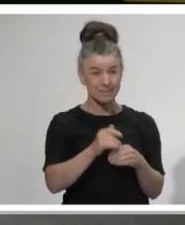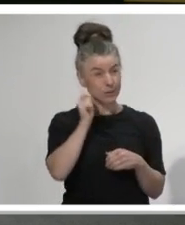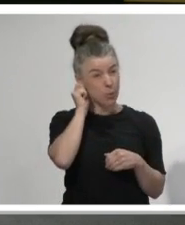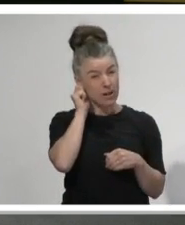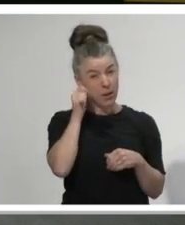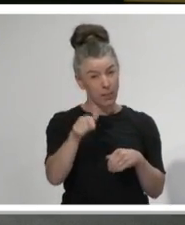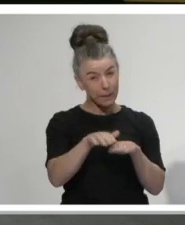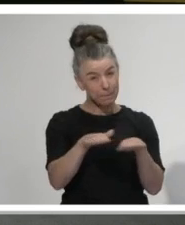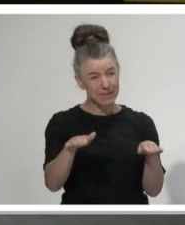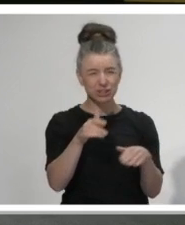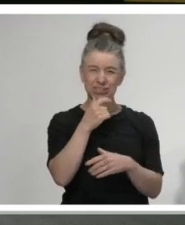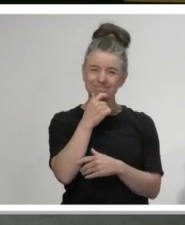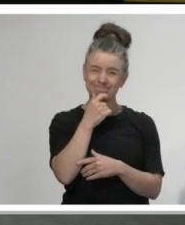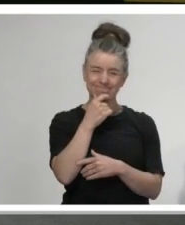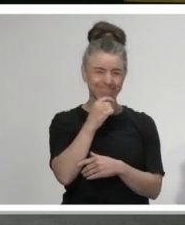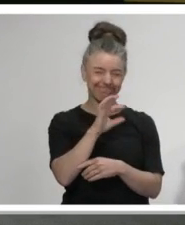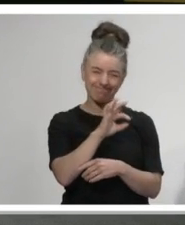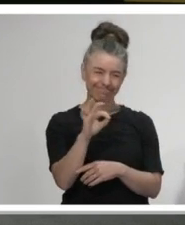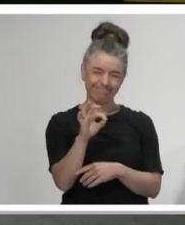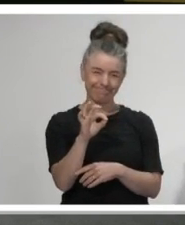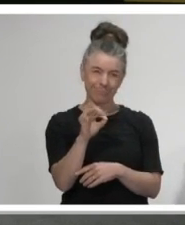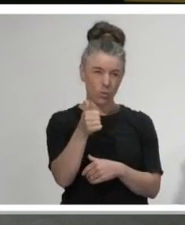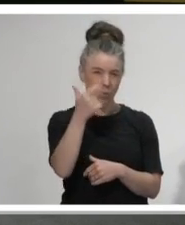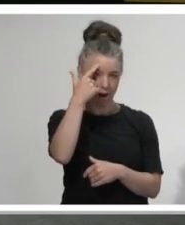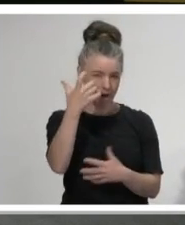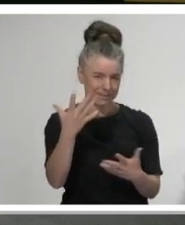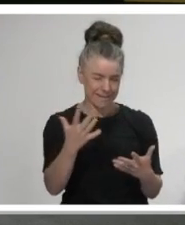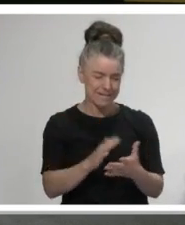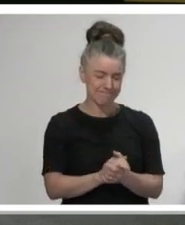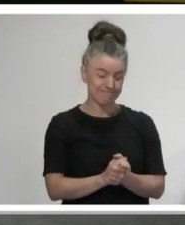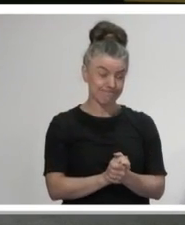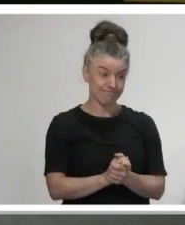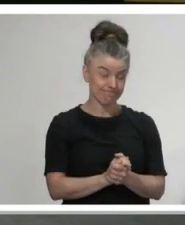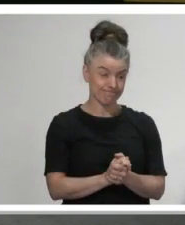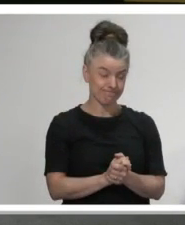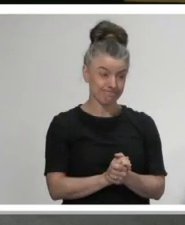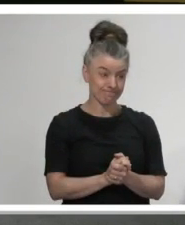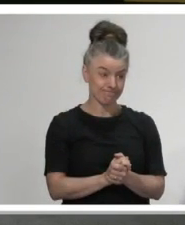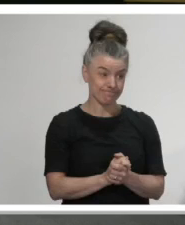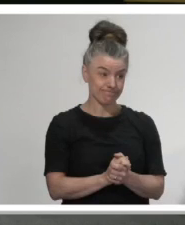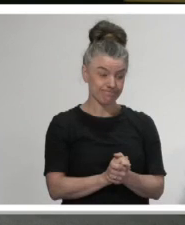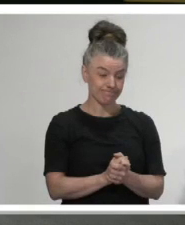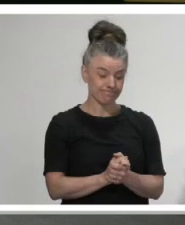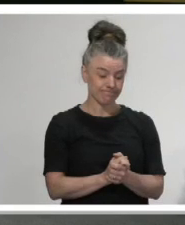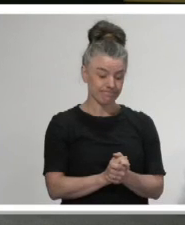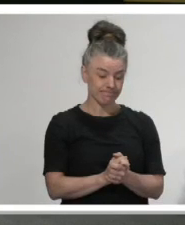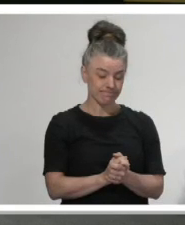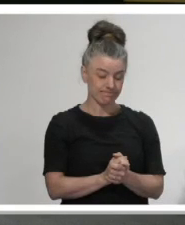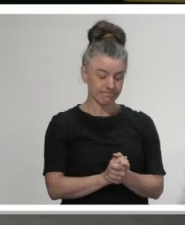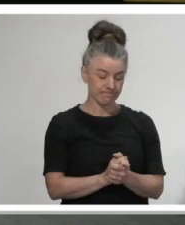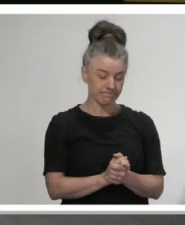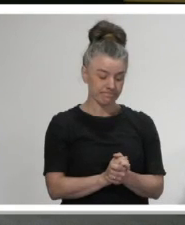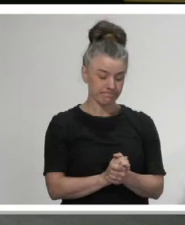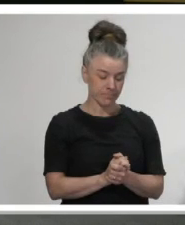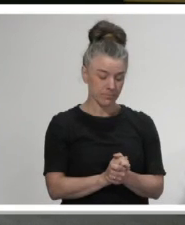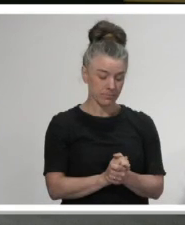to relieving oneself at the beach. In terms of a general comment around what people should be doing, we continue to